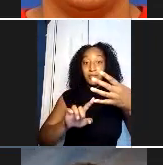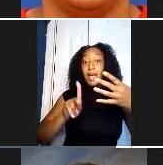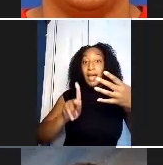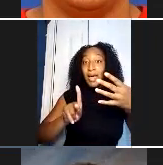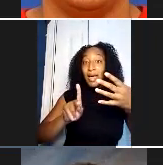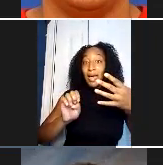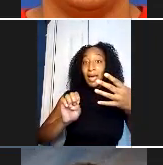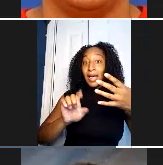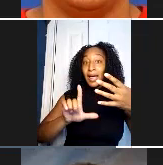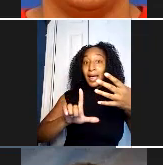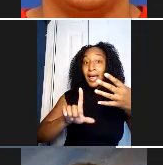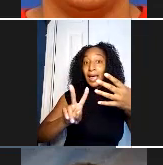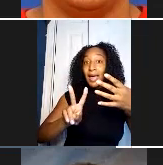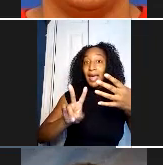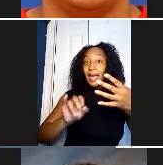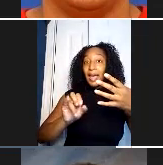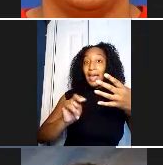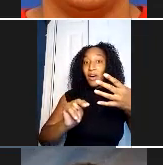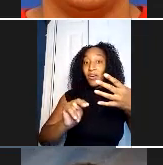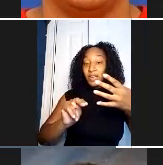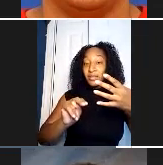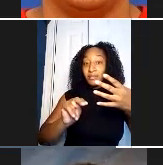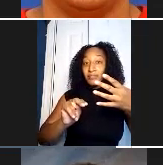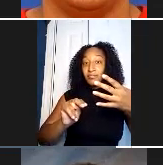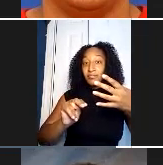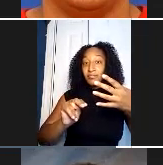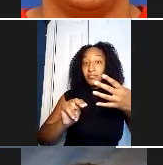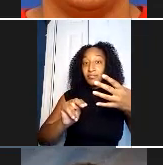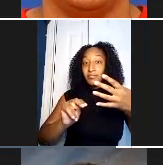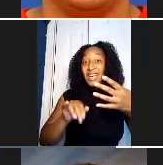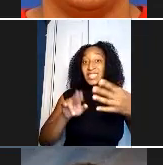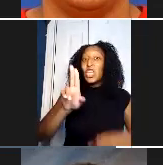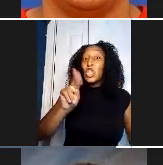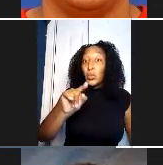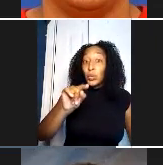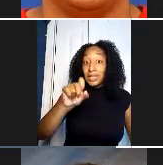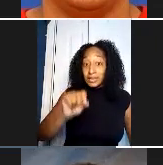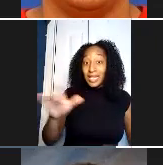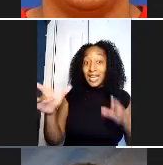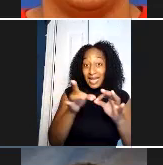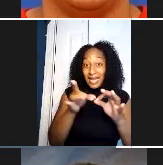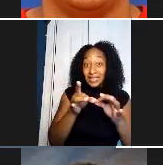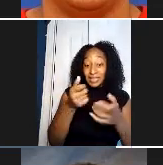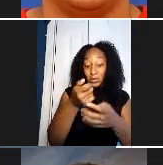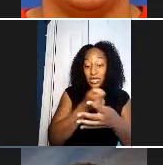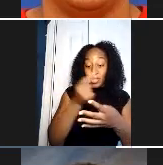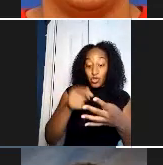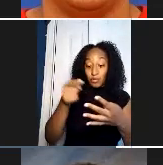they have their fundamental units and fundamental properties, but we're going to stick to those,